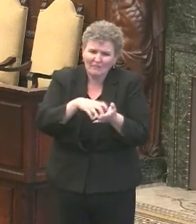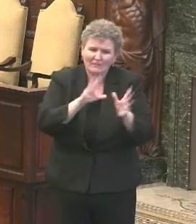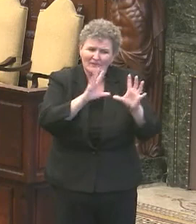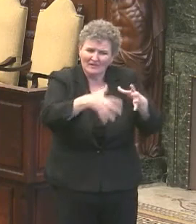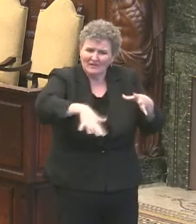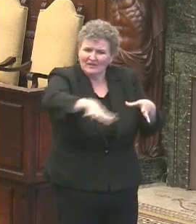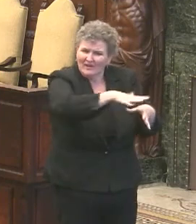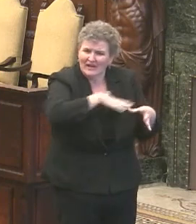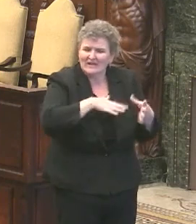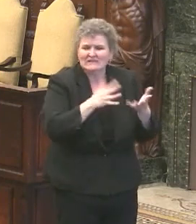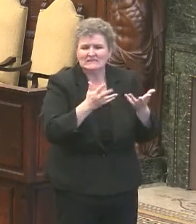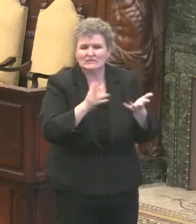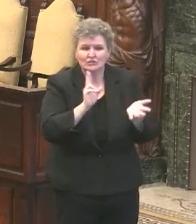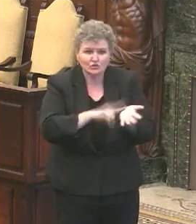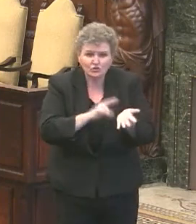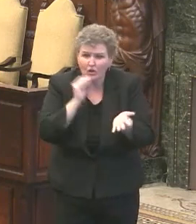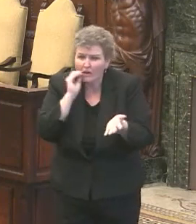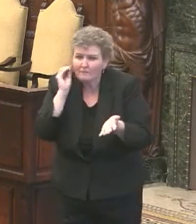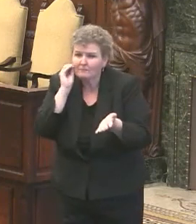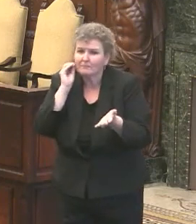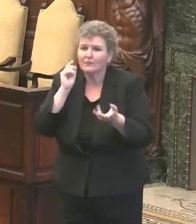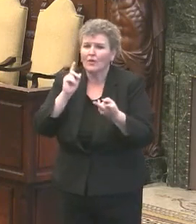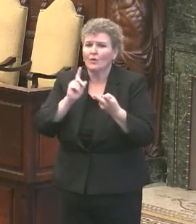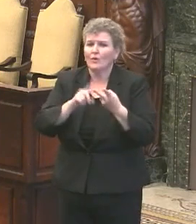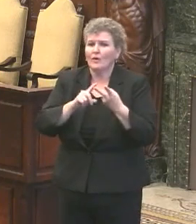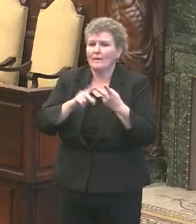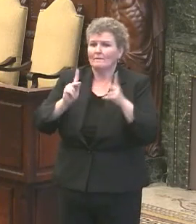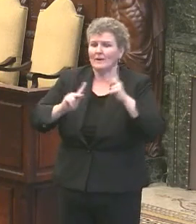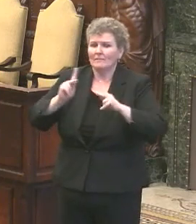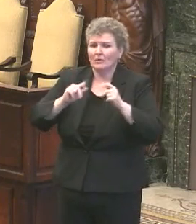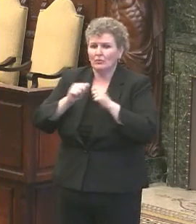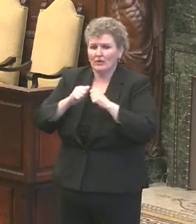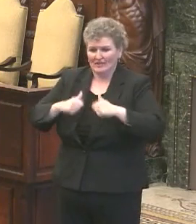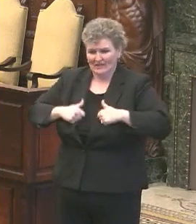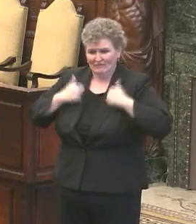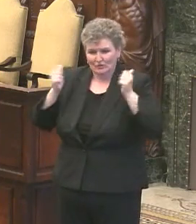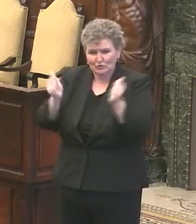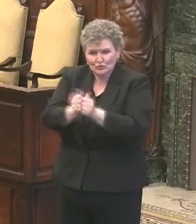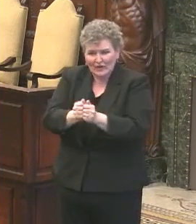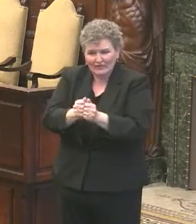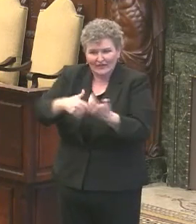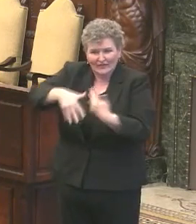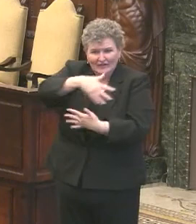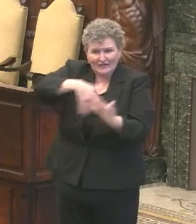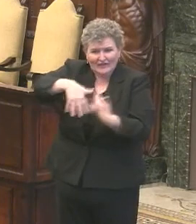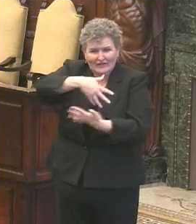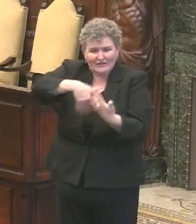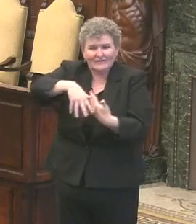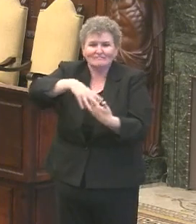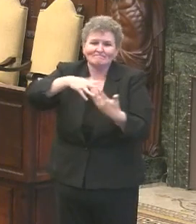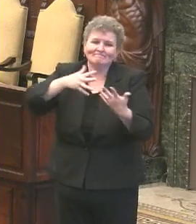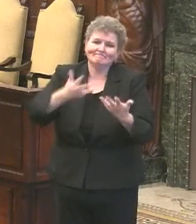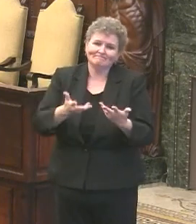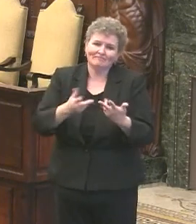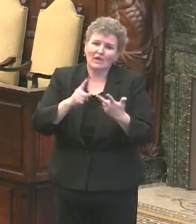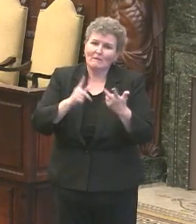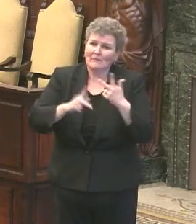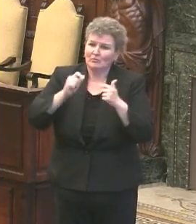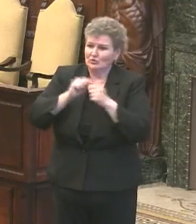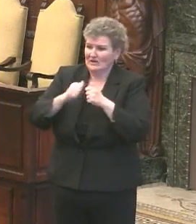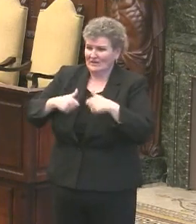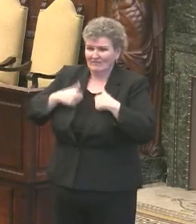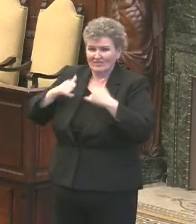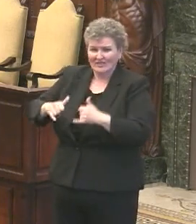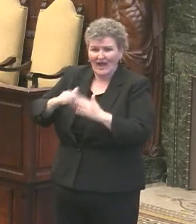it means especially people in nursing homes, means people in other congregate living facilities, and it means vulnerable people who may be living at home and getting home health